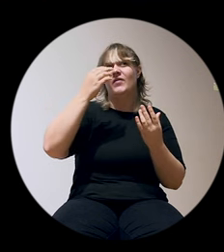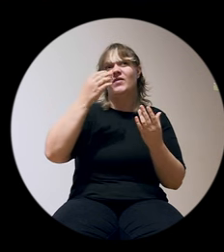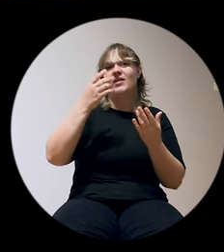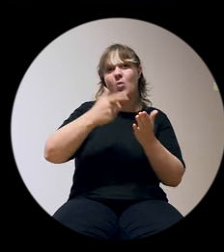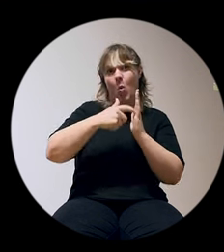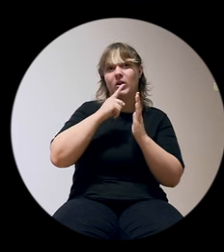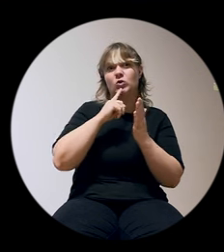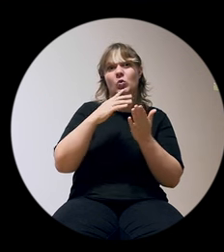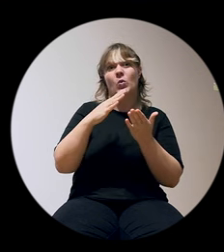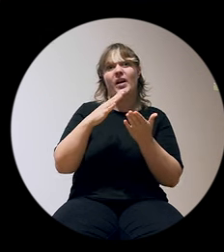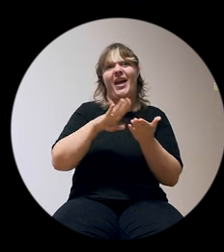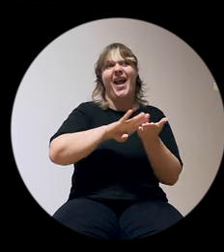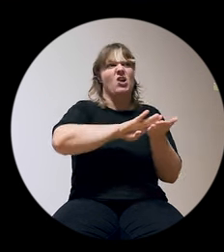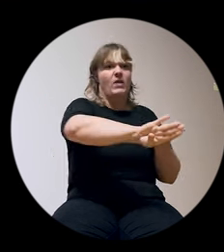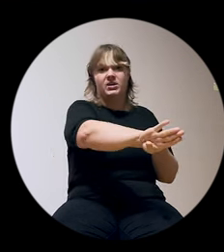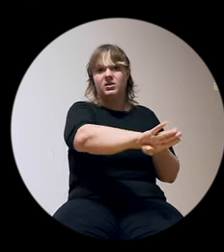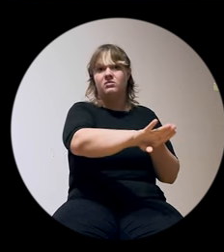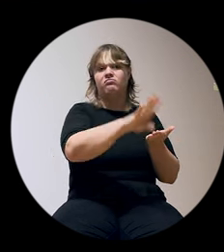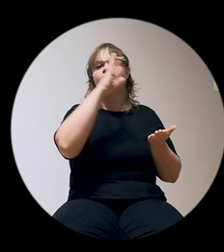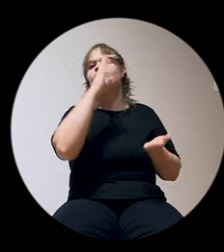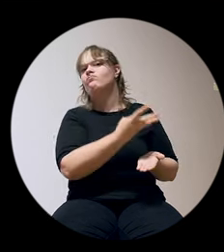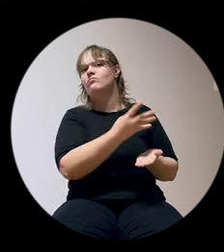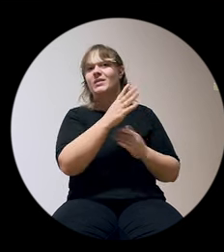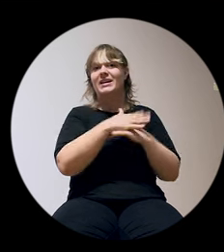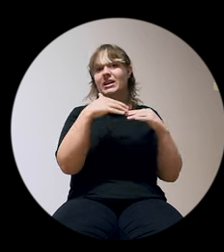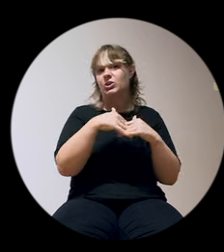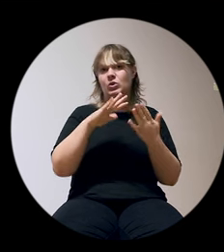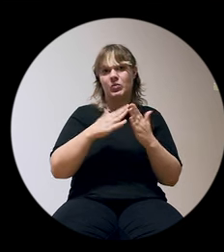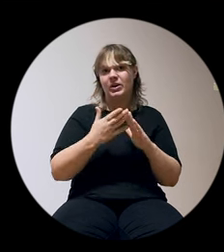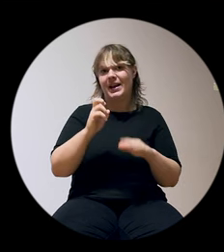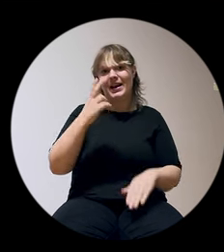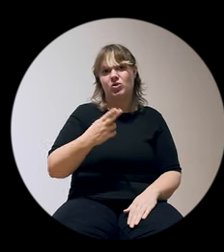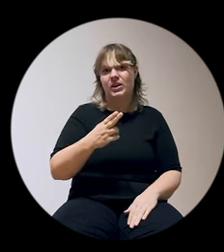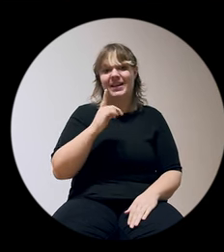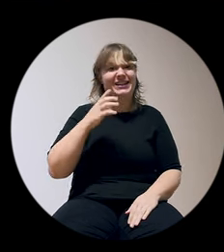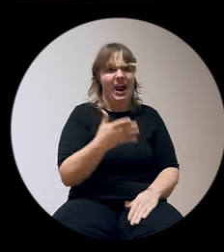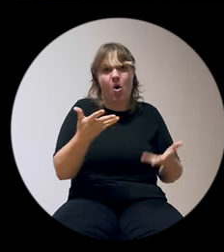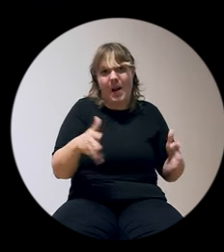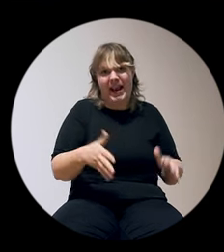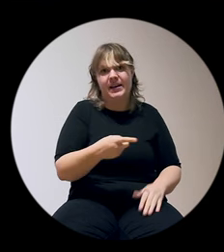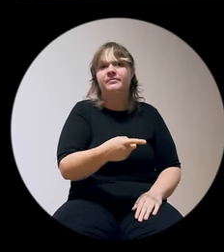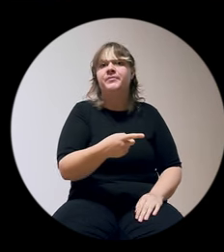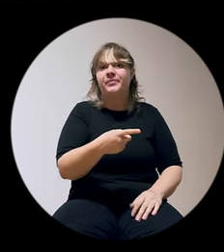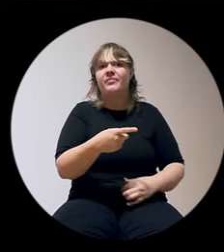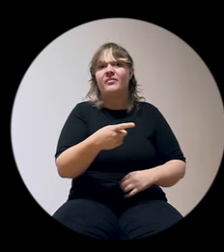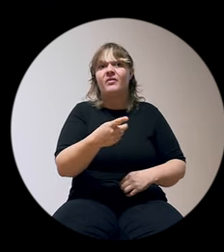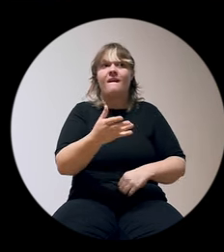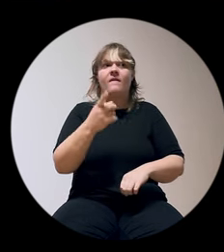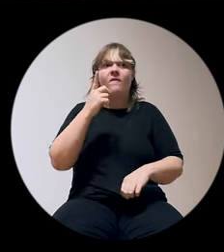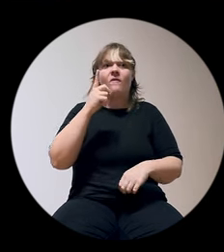erase and choose not to see an indigenous community in history that's there for